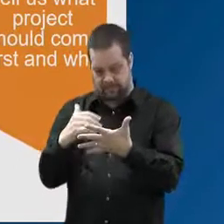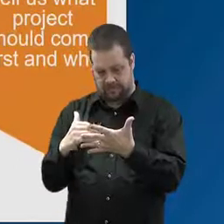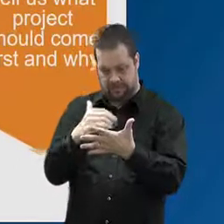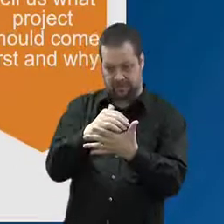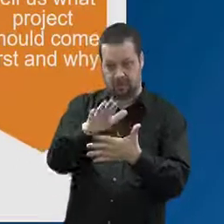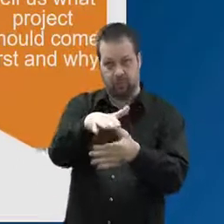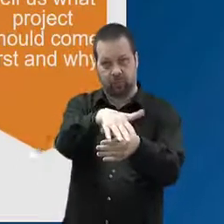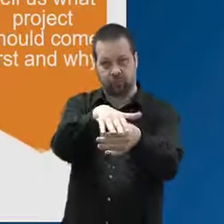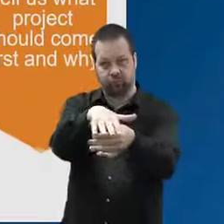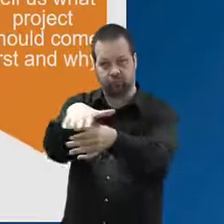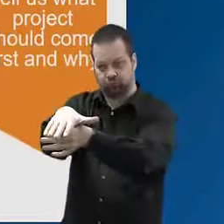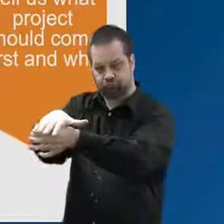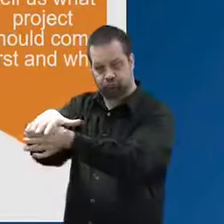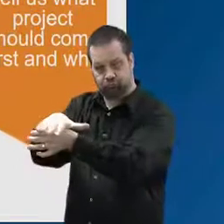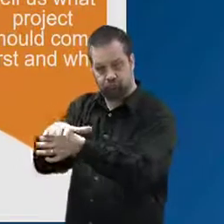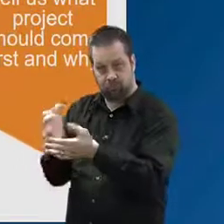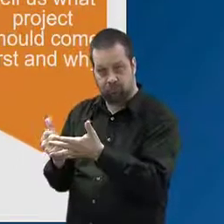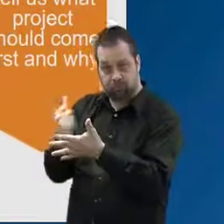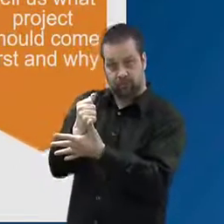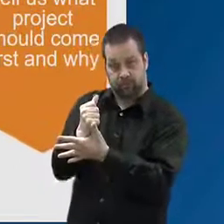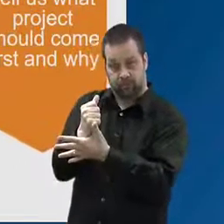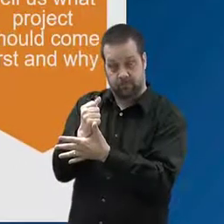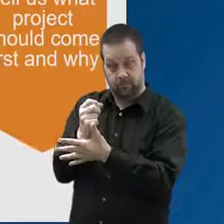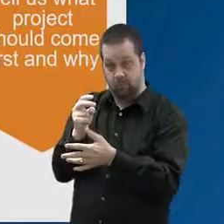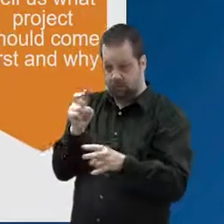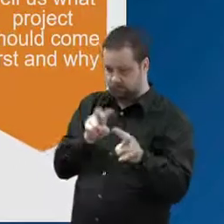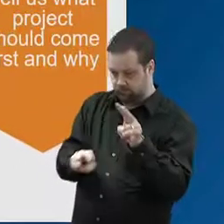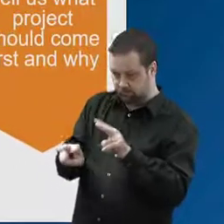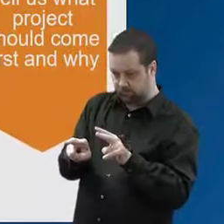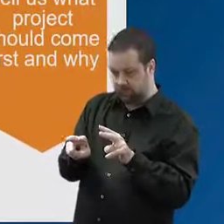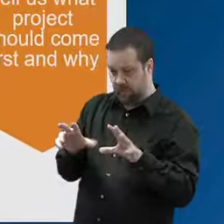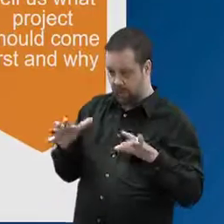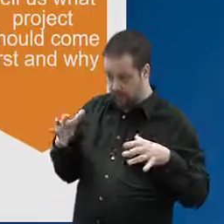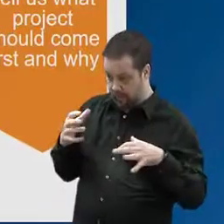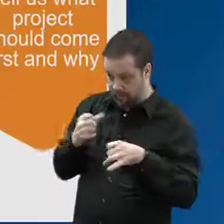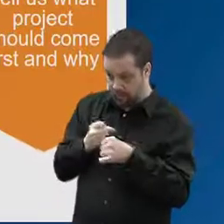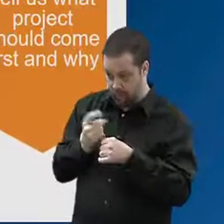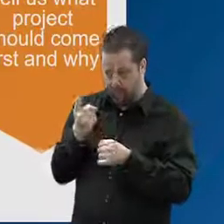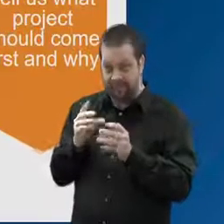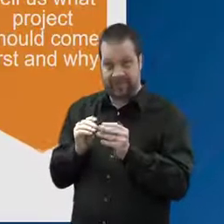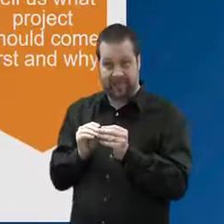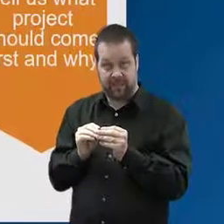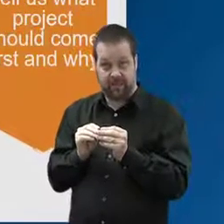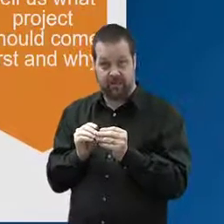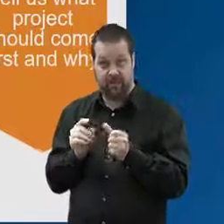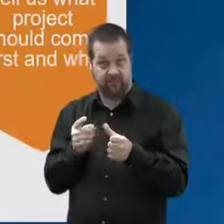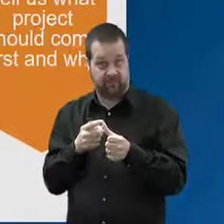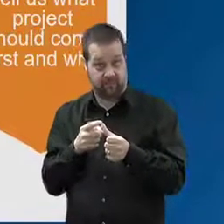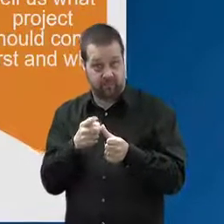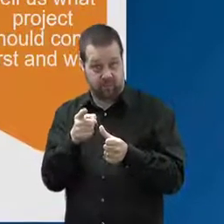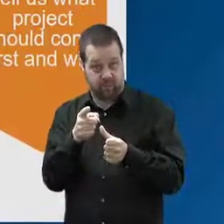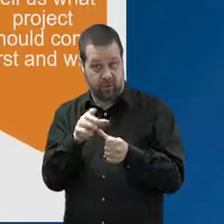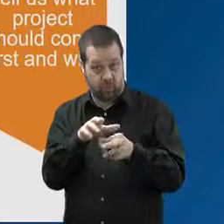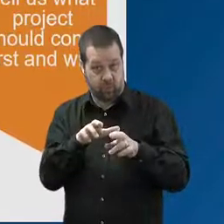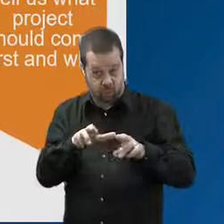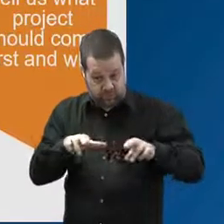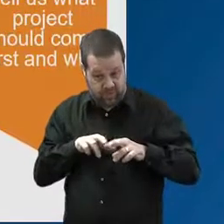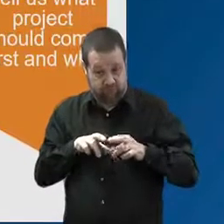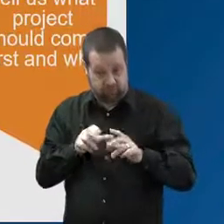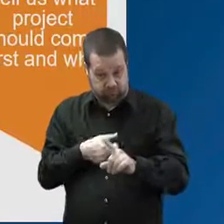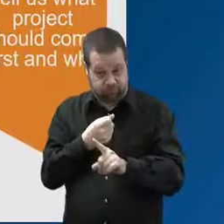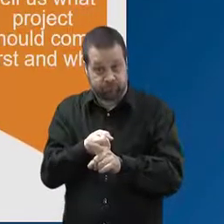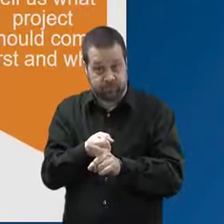By reviewing the entire program in a single meeting, you are 1. Having a regional impact, 2. Helping us be